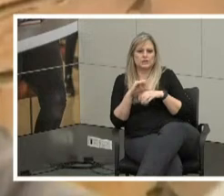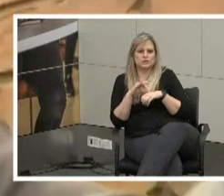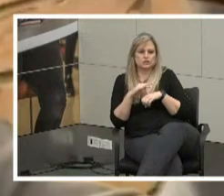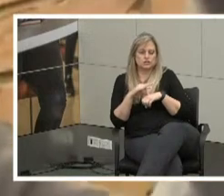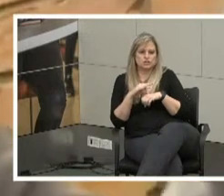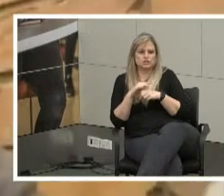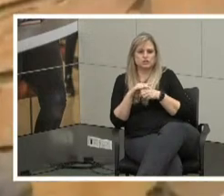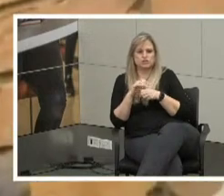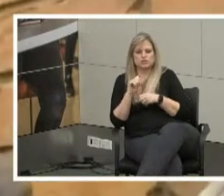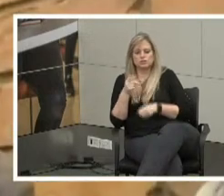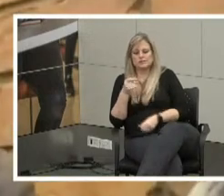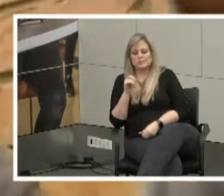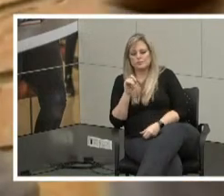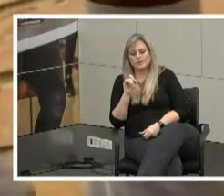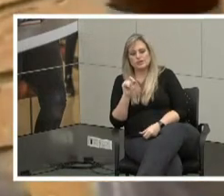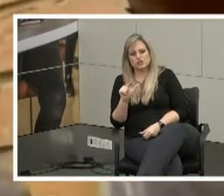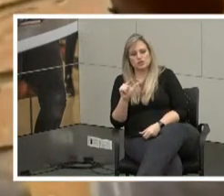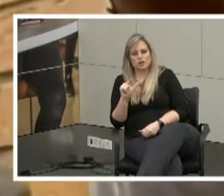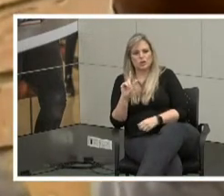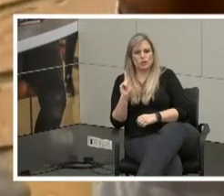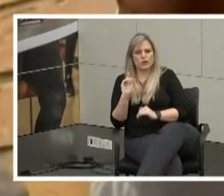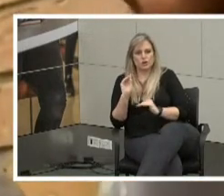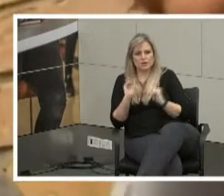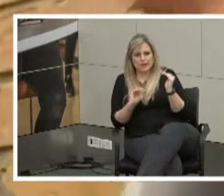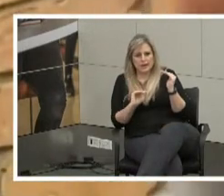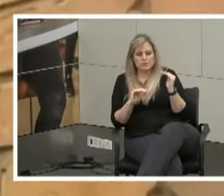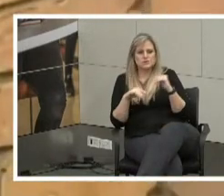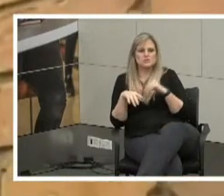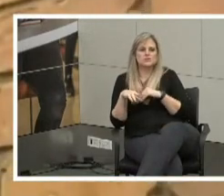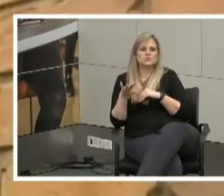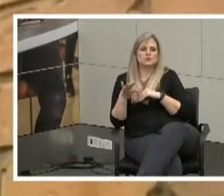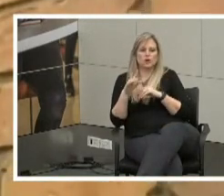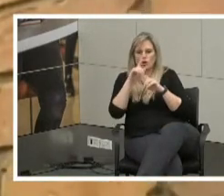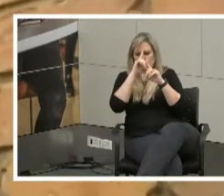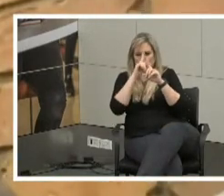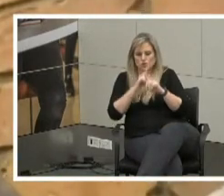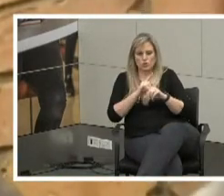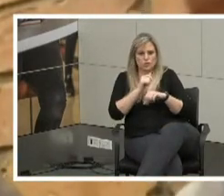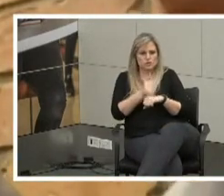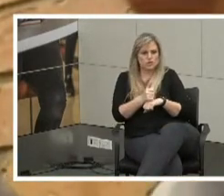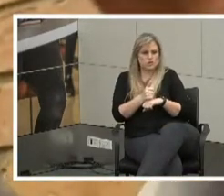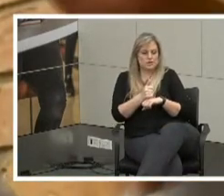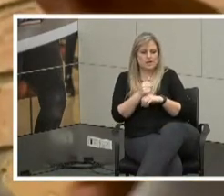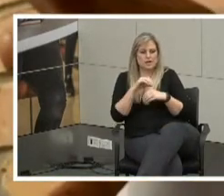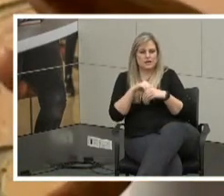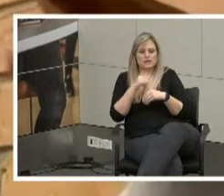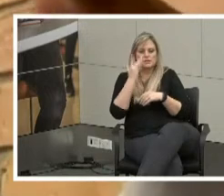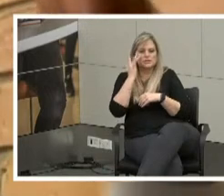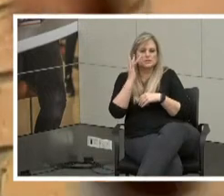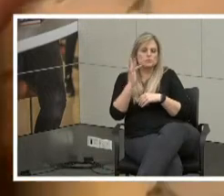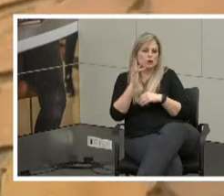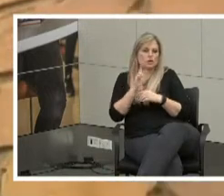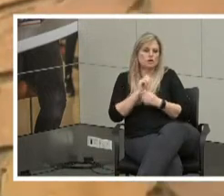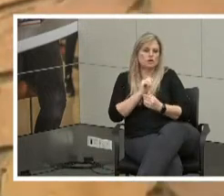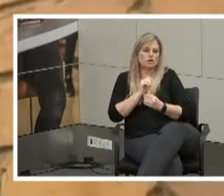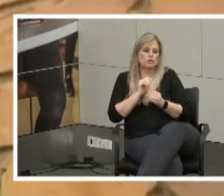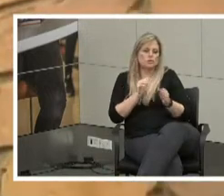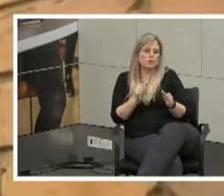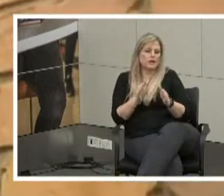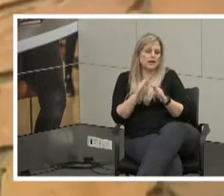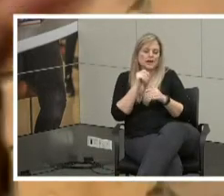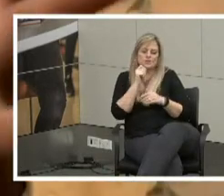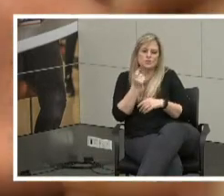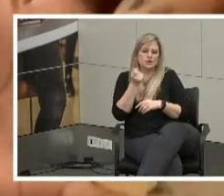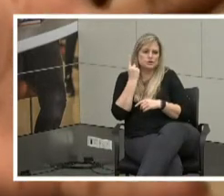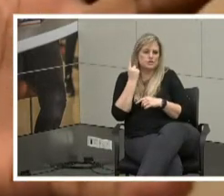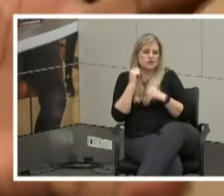district Gap like uh are the goals being set in a smart fashion and like I don't understand